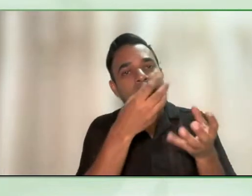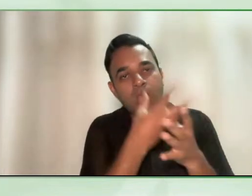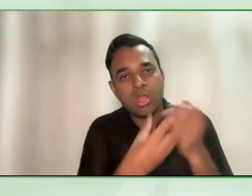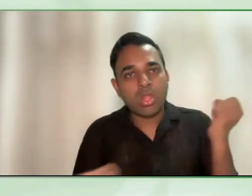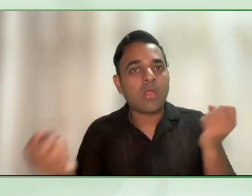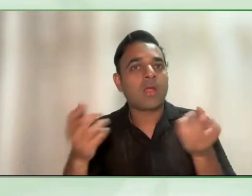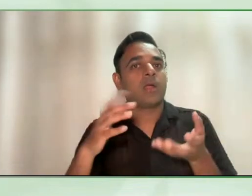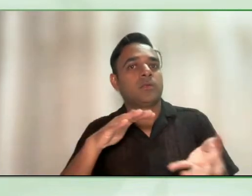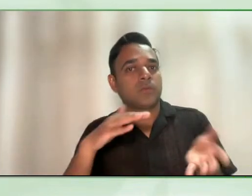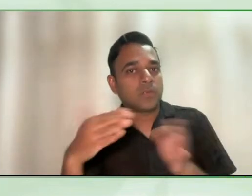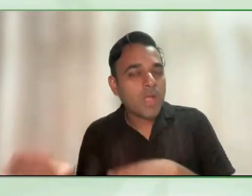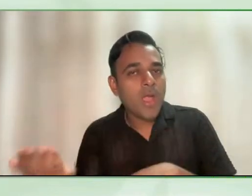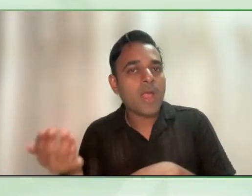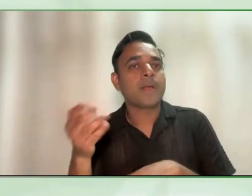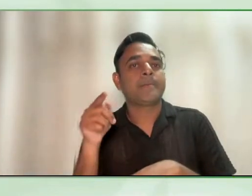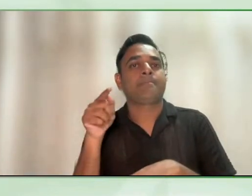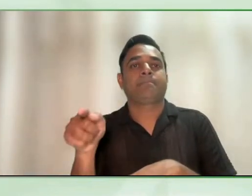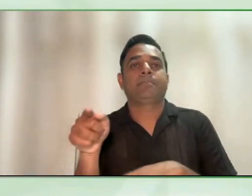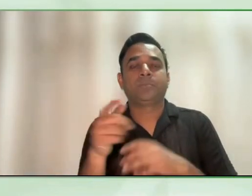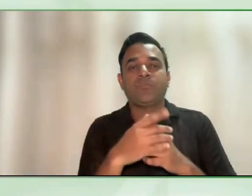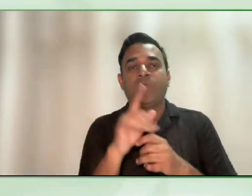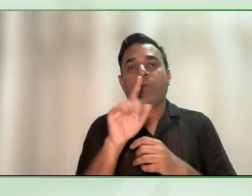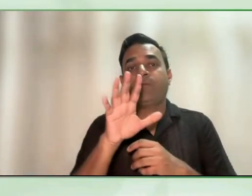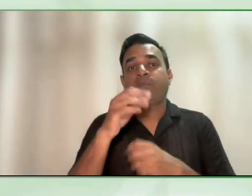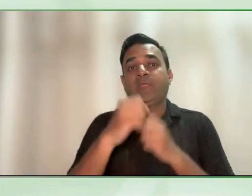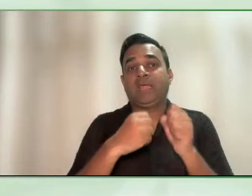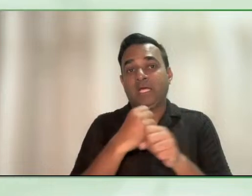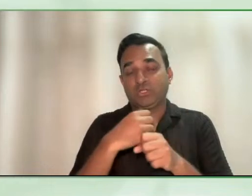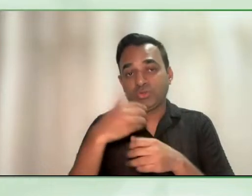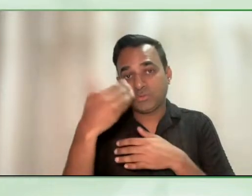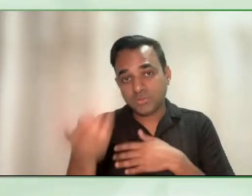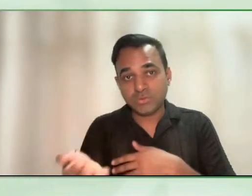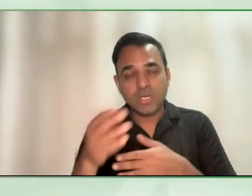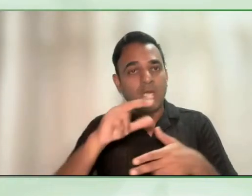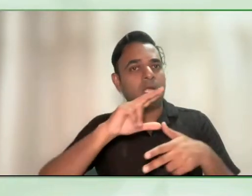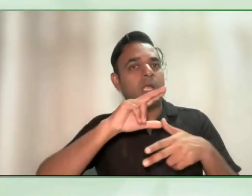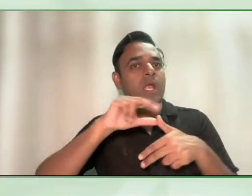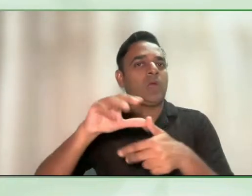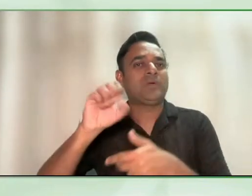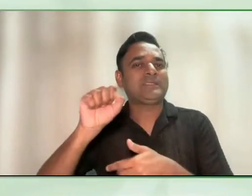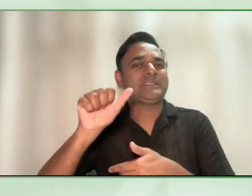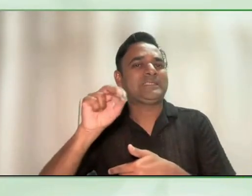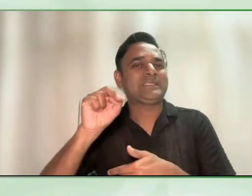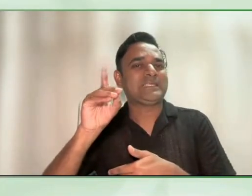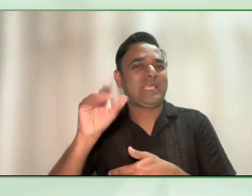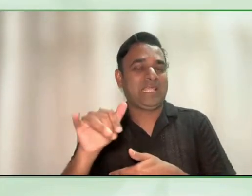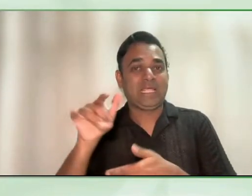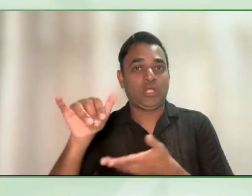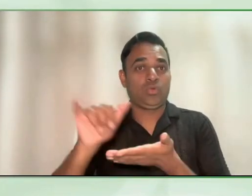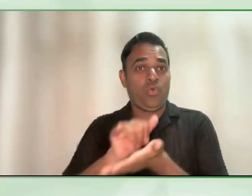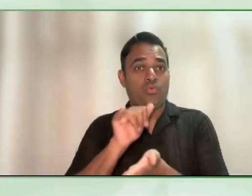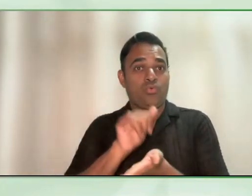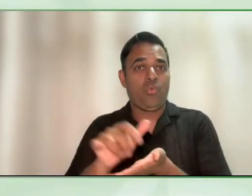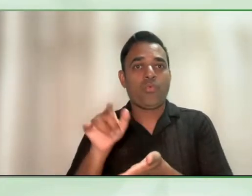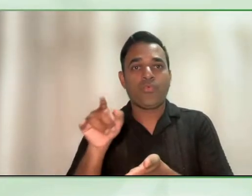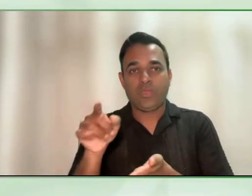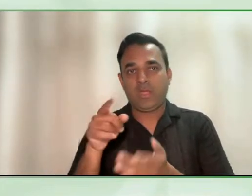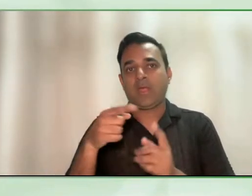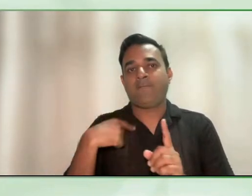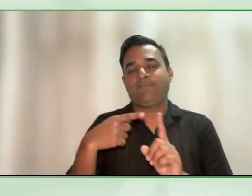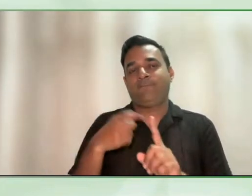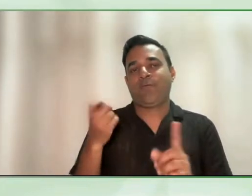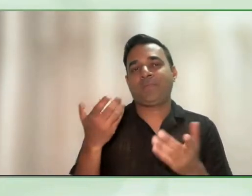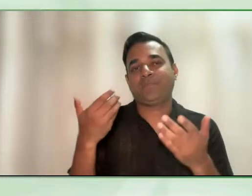to understand that innovation comes not only from people with disabilities, but also from local communities who